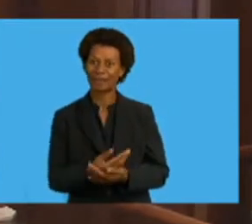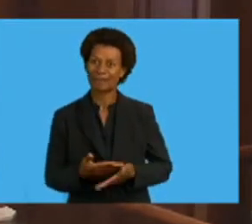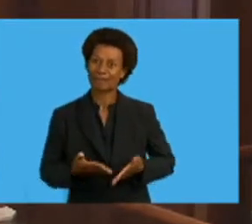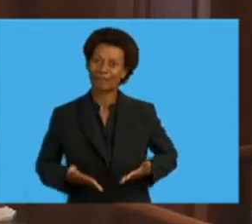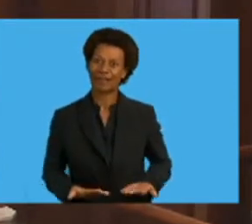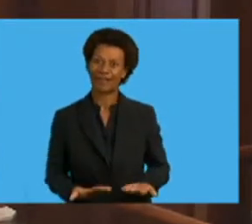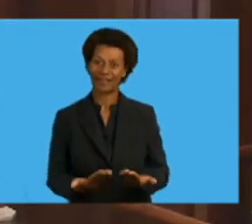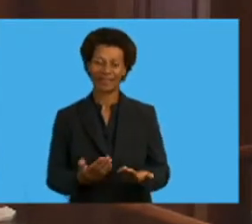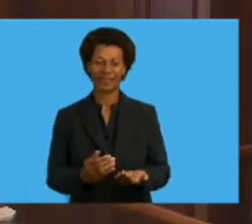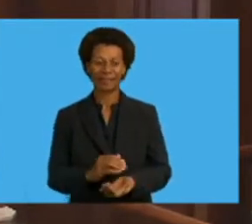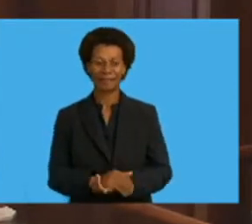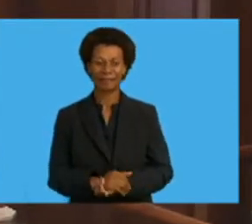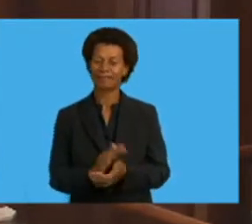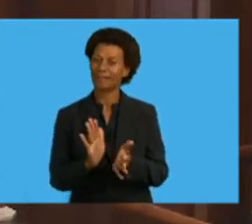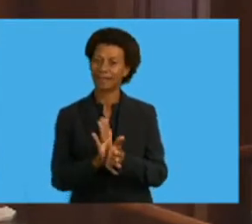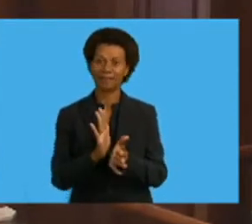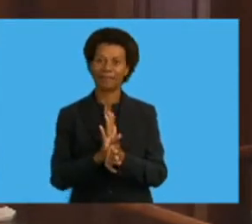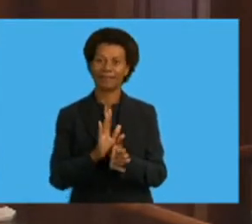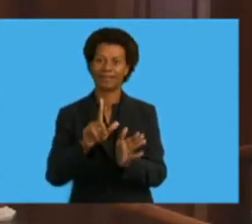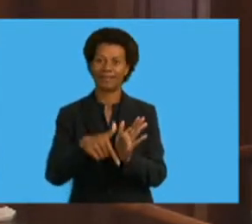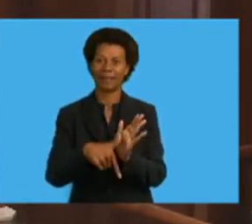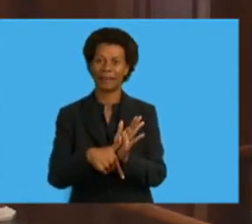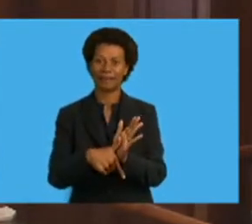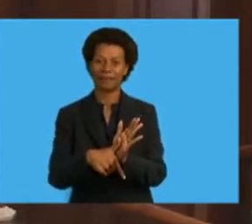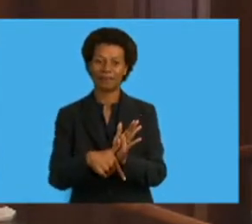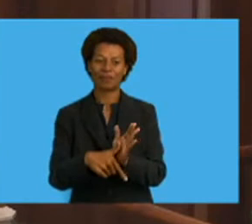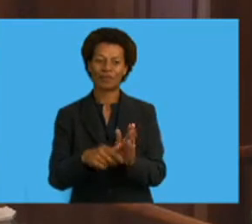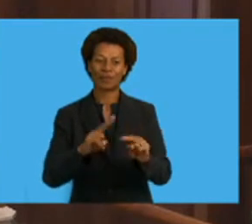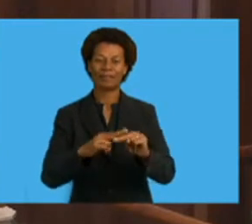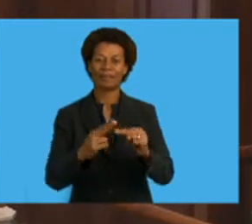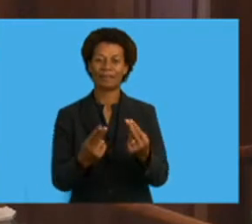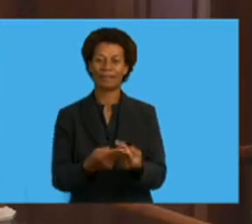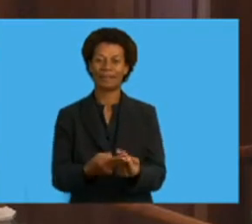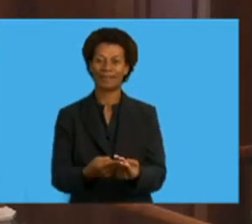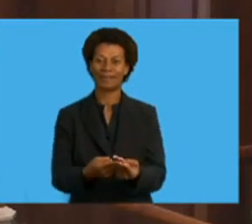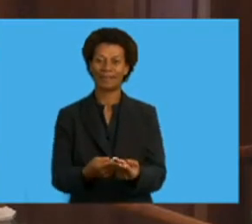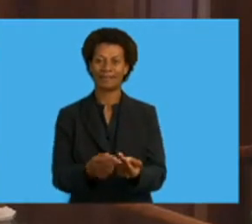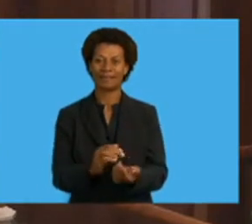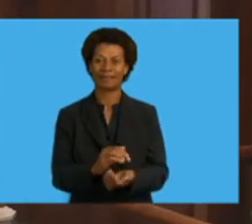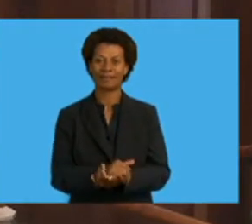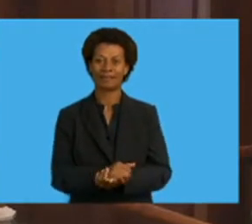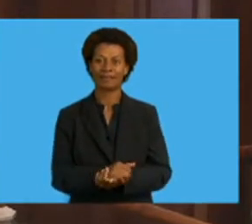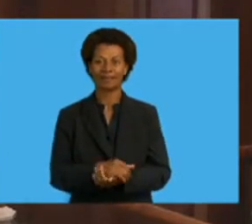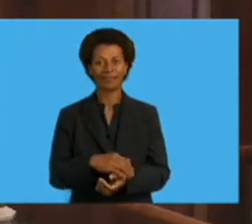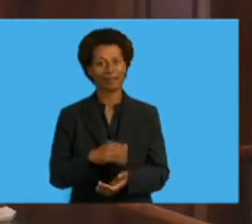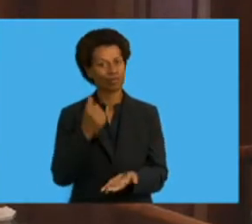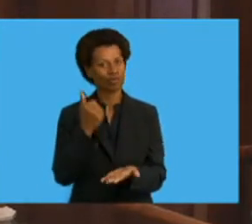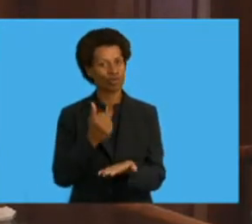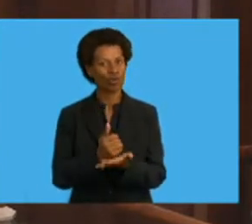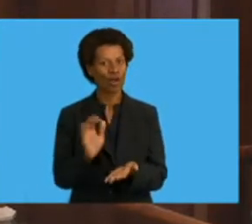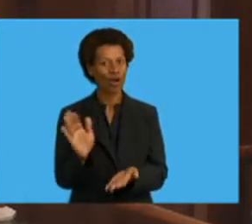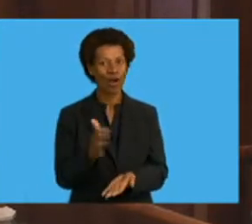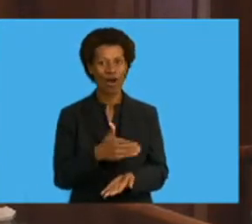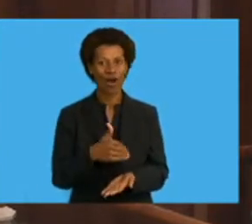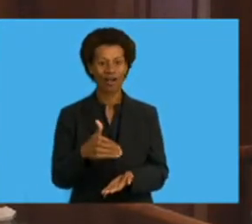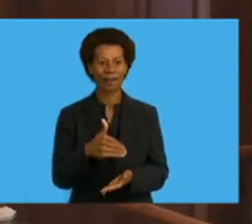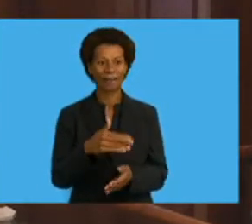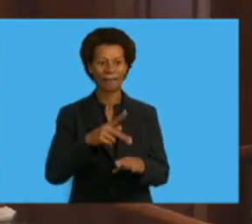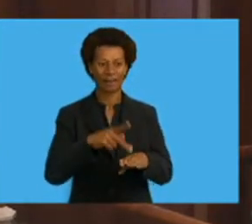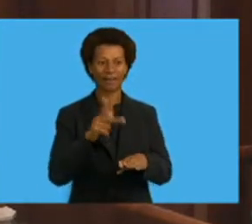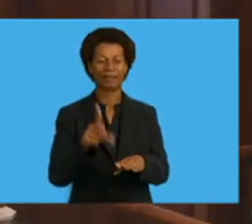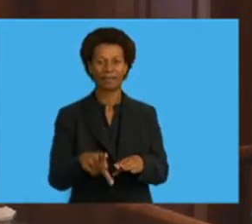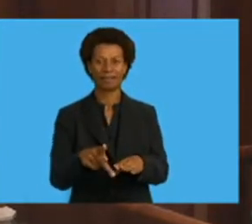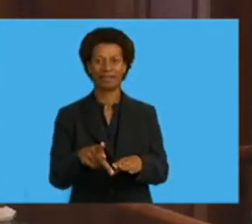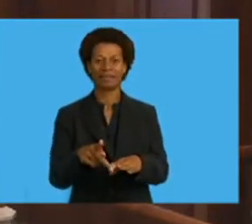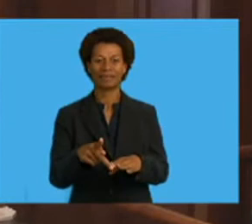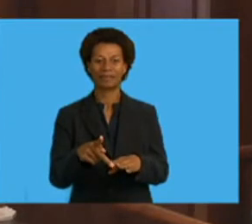It is obviously the happiest times for the entire family, and I'm sure that every member of Parliament joins me